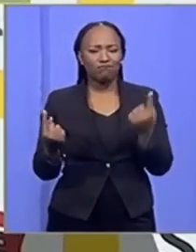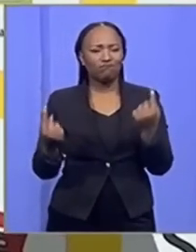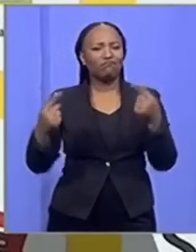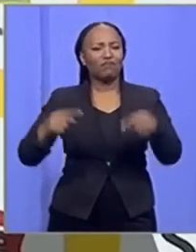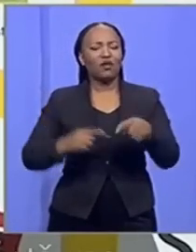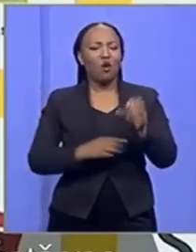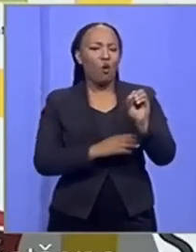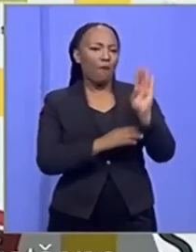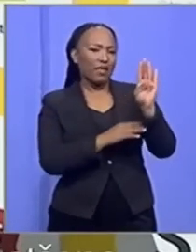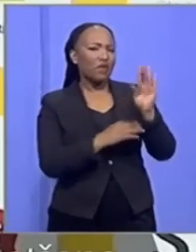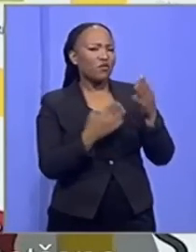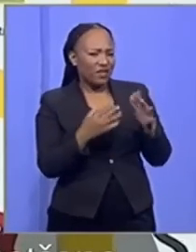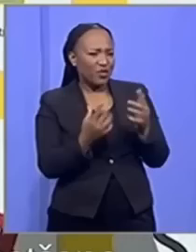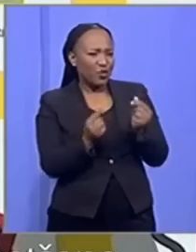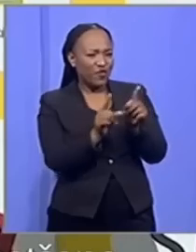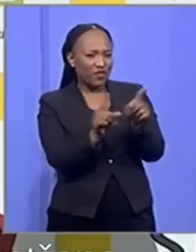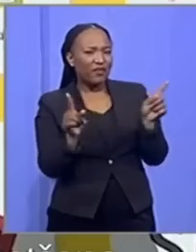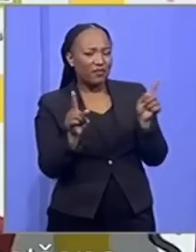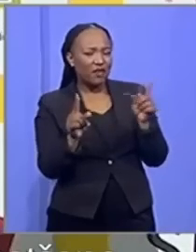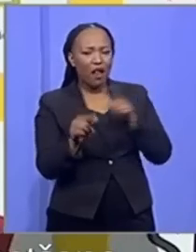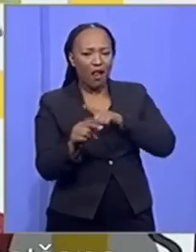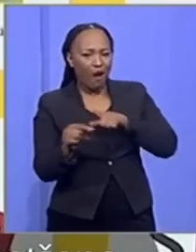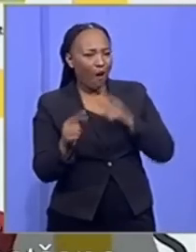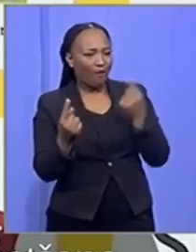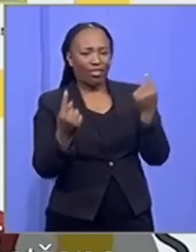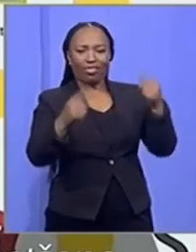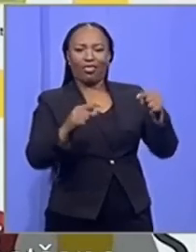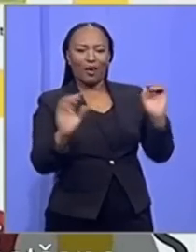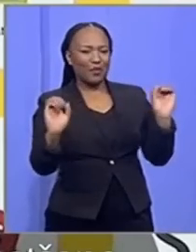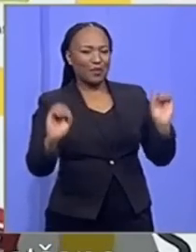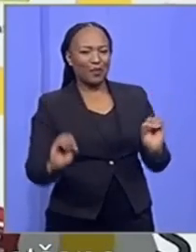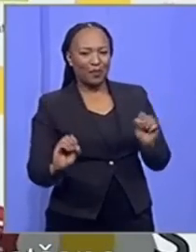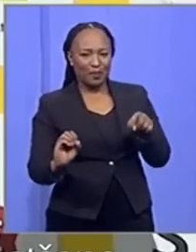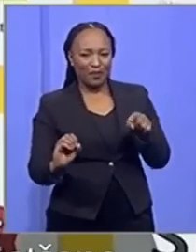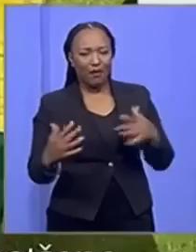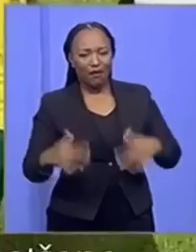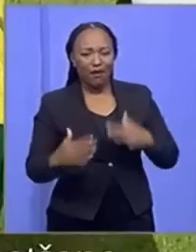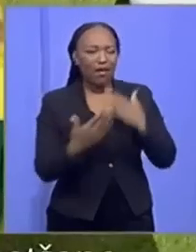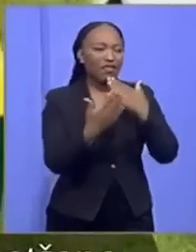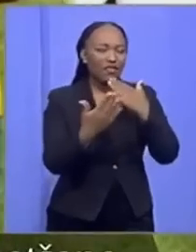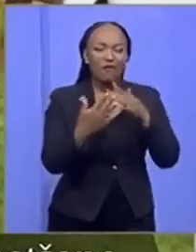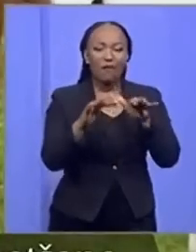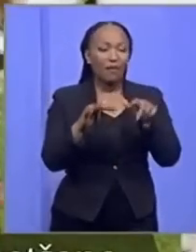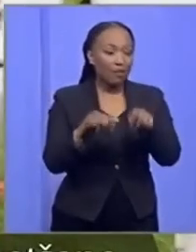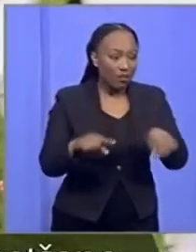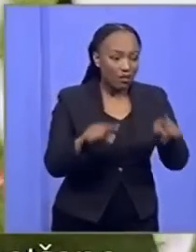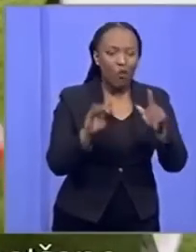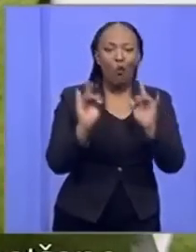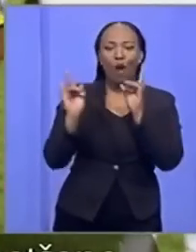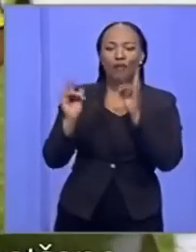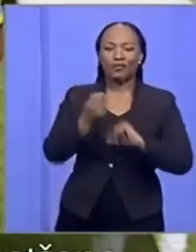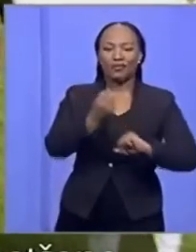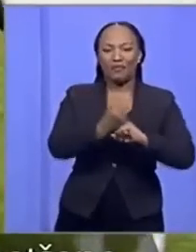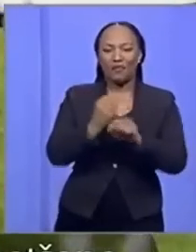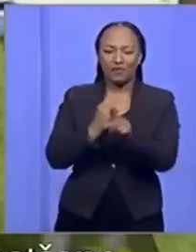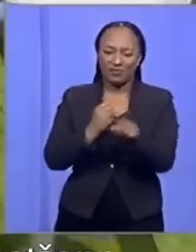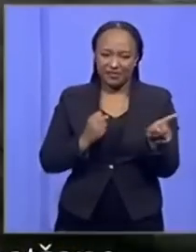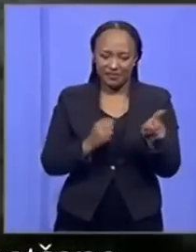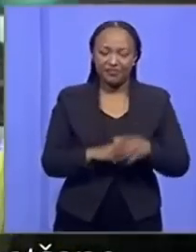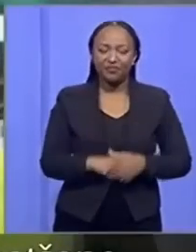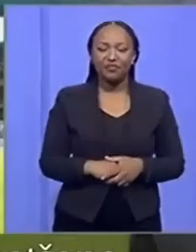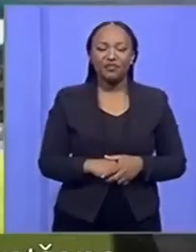it for them because it's been a long one not having a team, and thanks also to the supporters. Lesolo la go qualifyela dipapadi tša